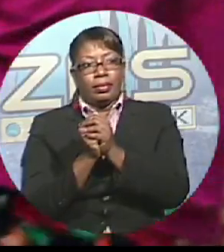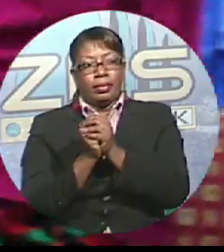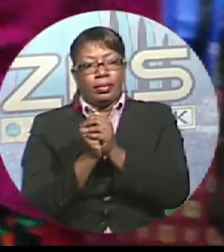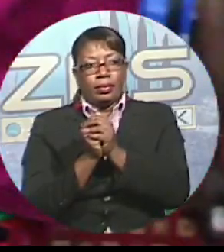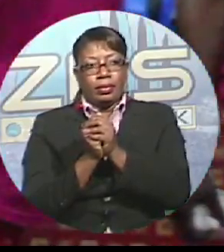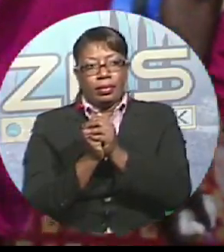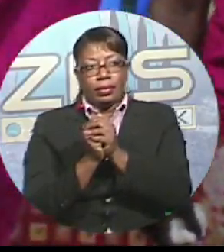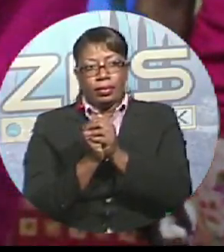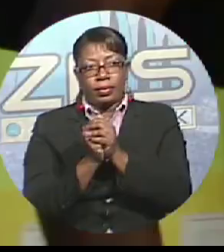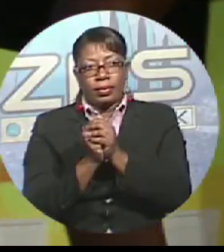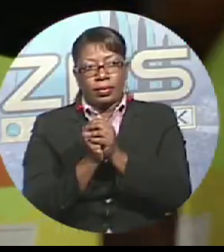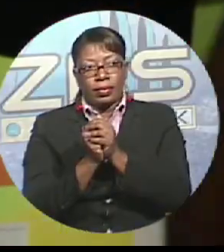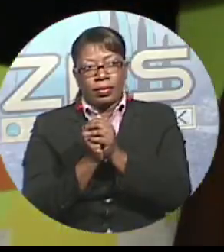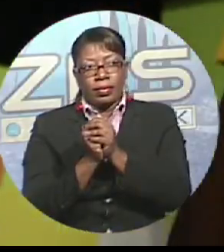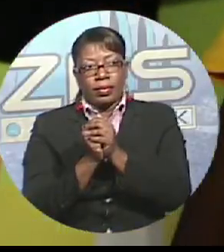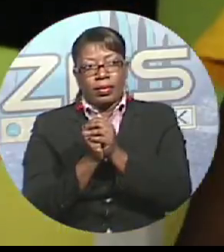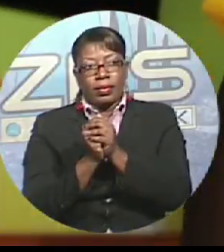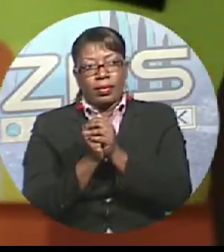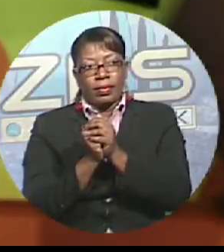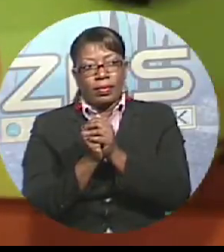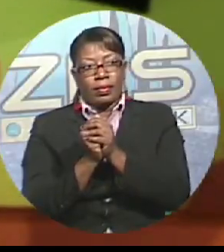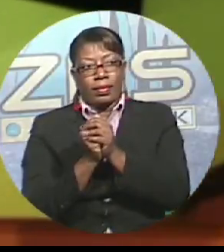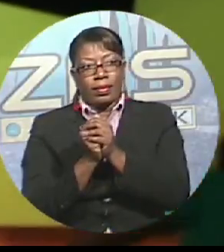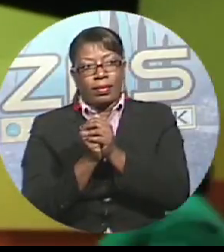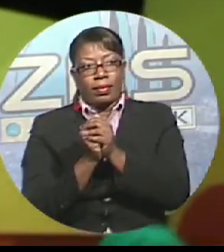This the go to get it, oyster.